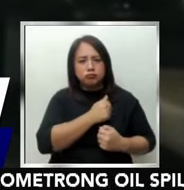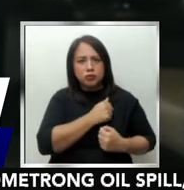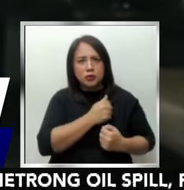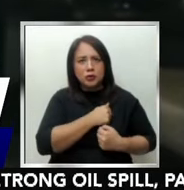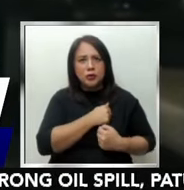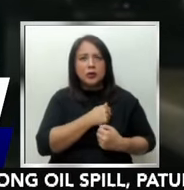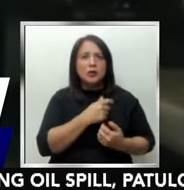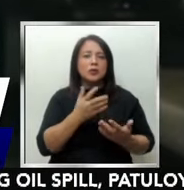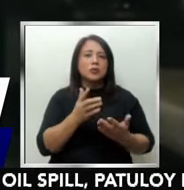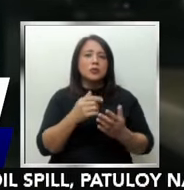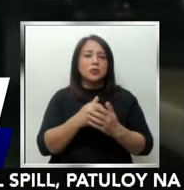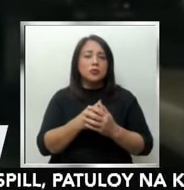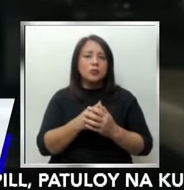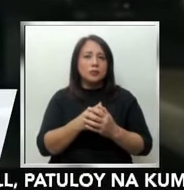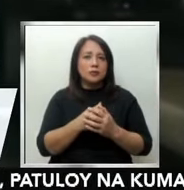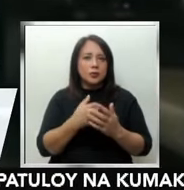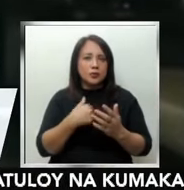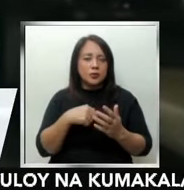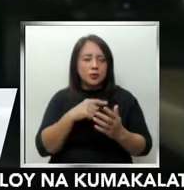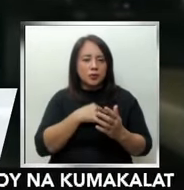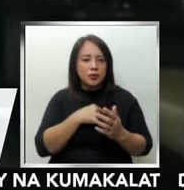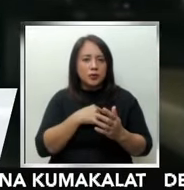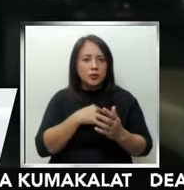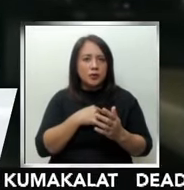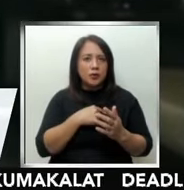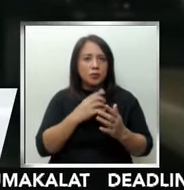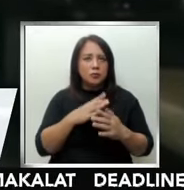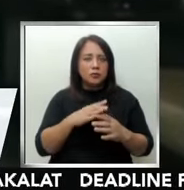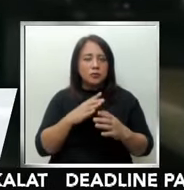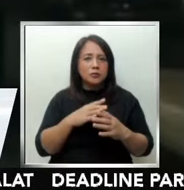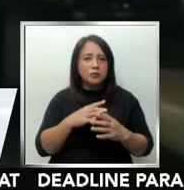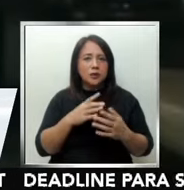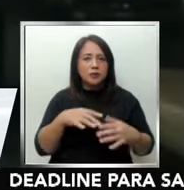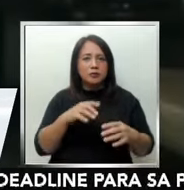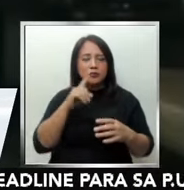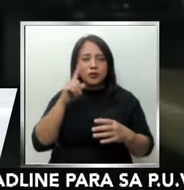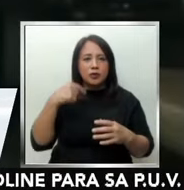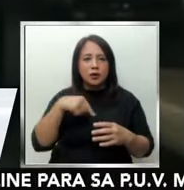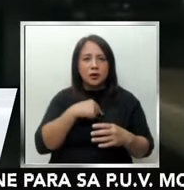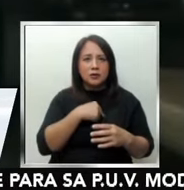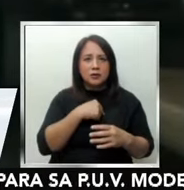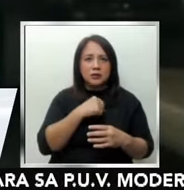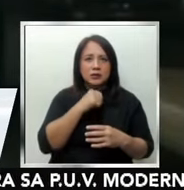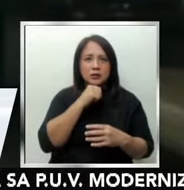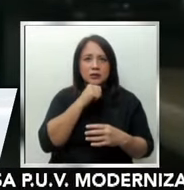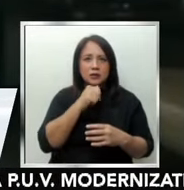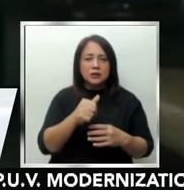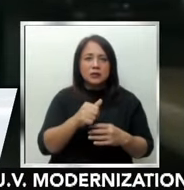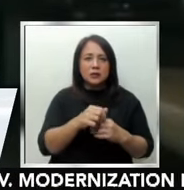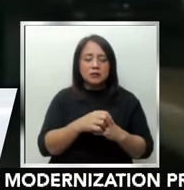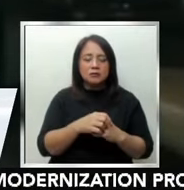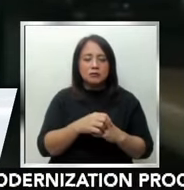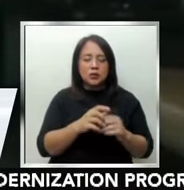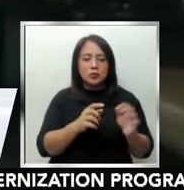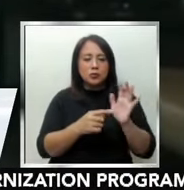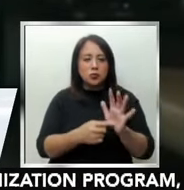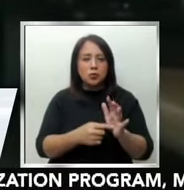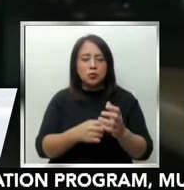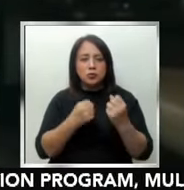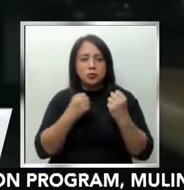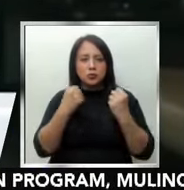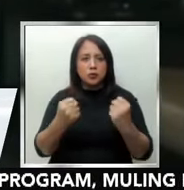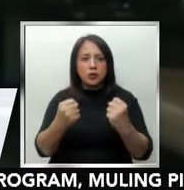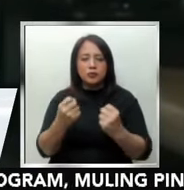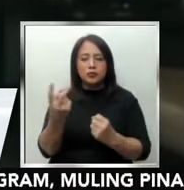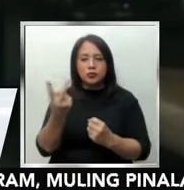tensions will only end badly for us who are not involved in this show of might Between Two